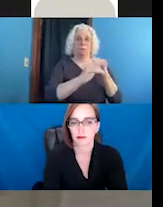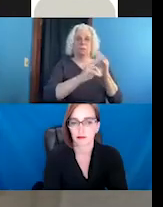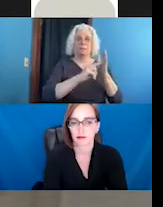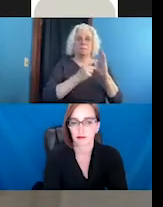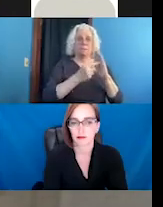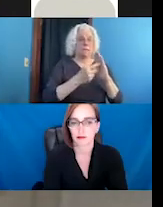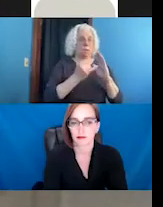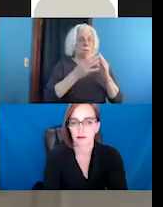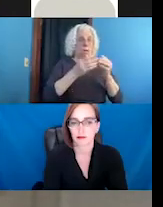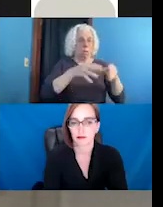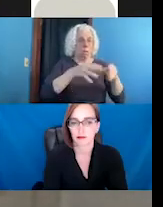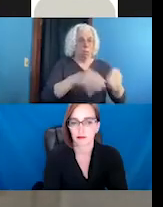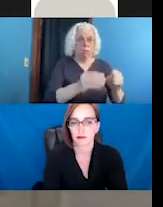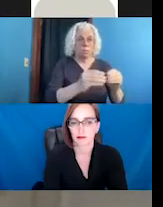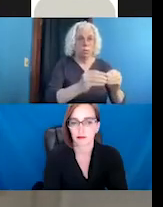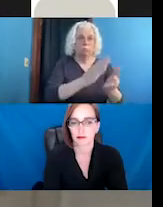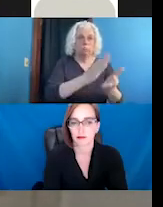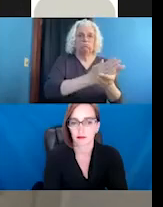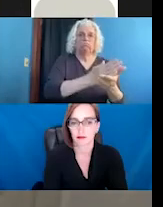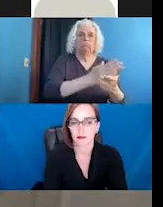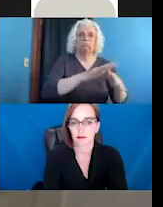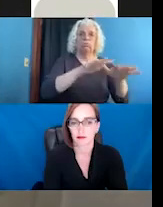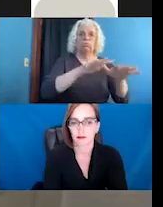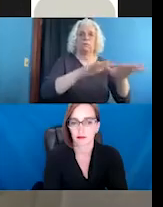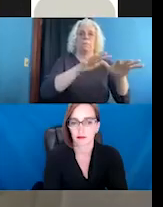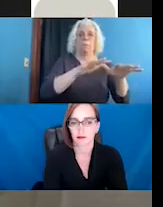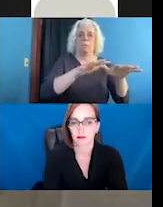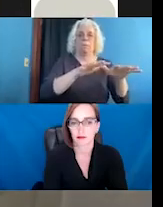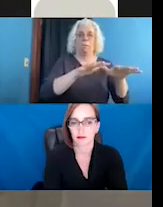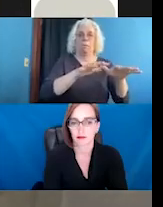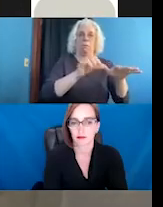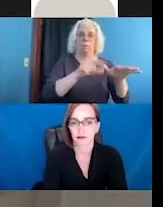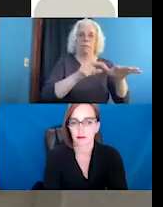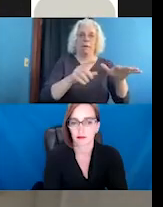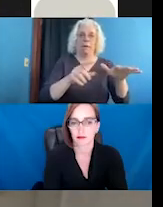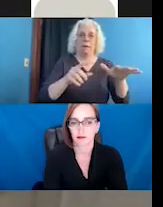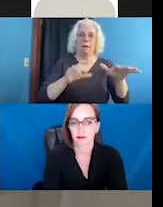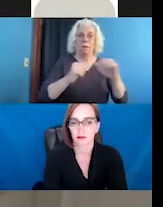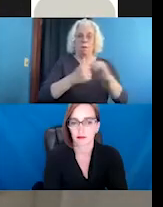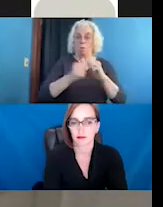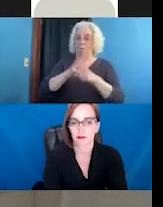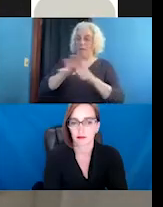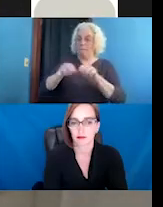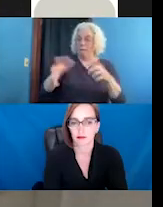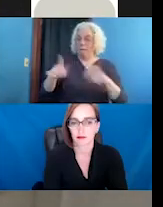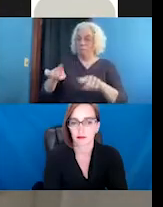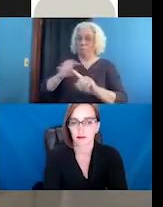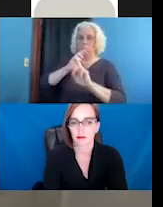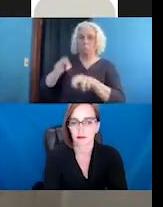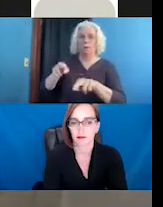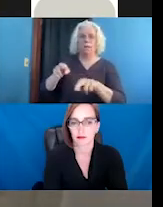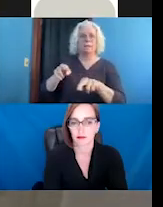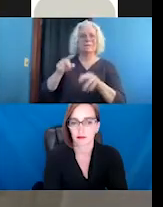loss or addressing sort of response to pandemic, or are we in rebuilding